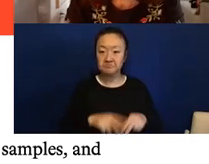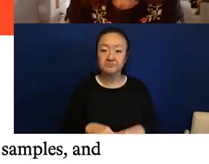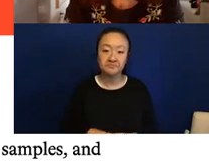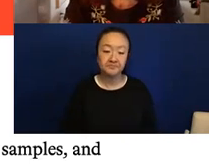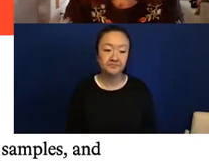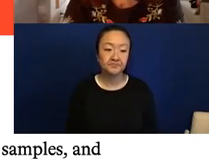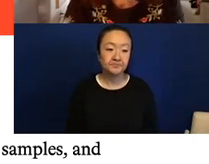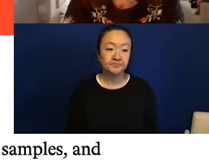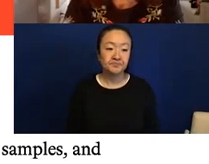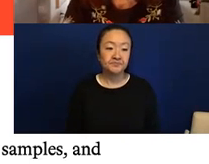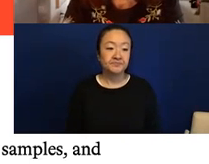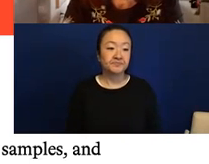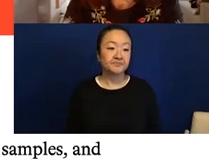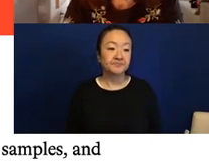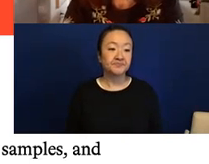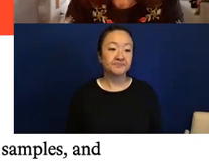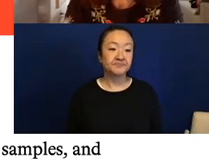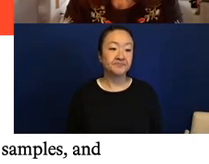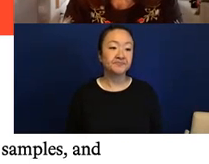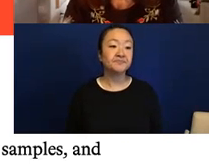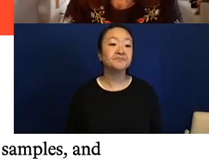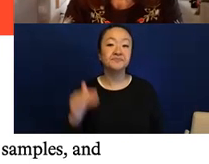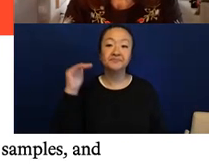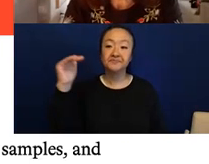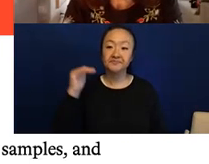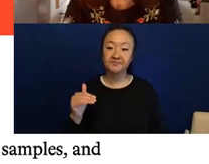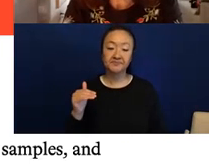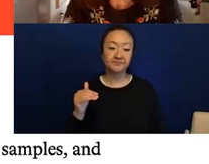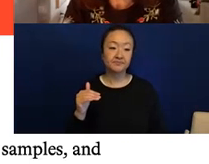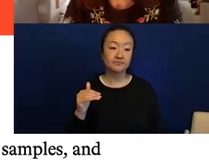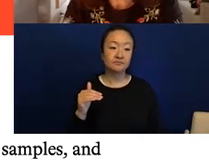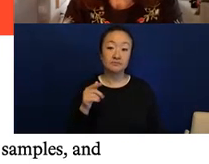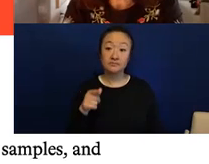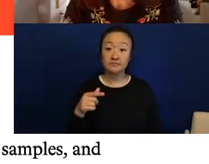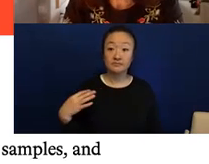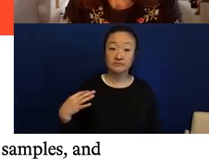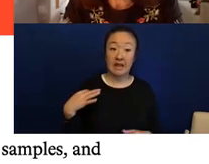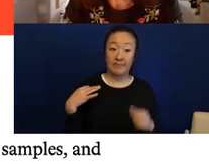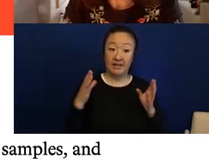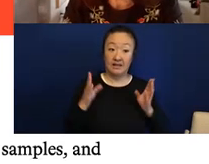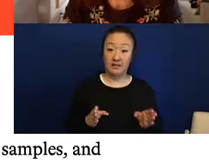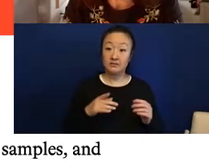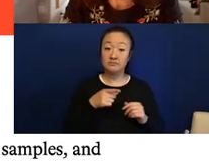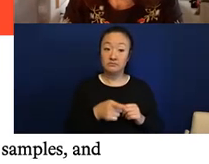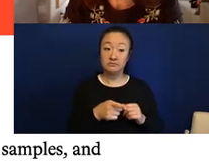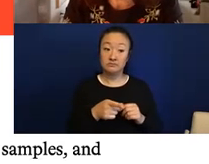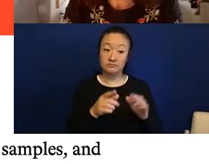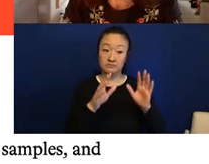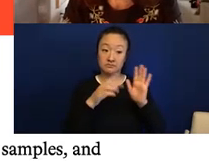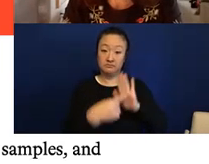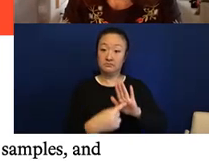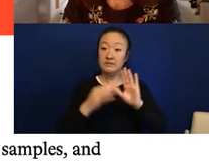work. And then does the applicant demonstrate a clarity of vision to